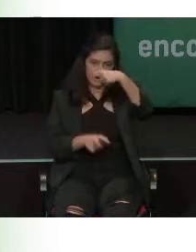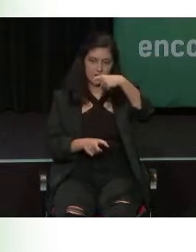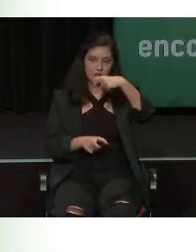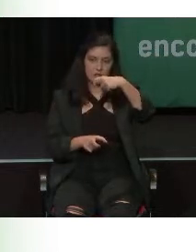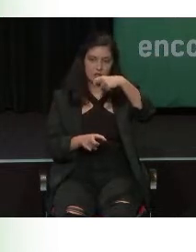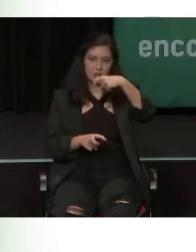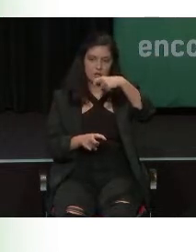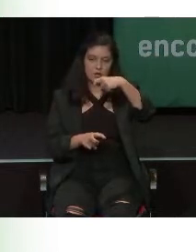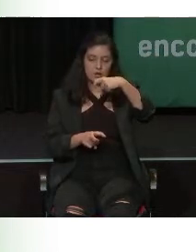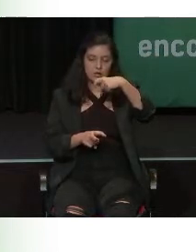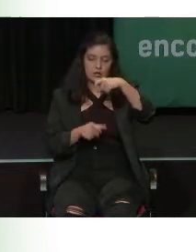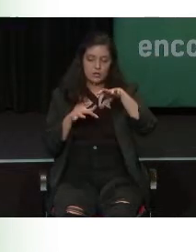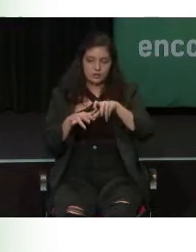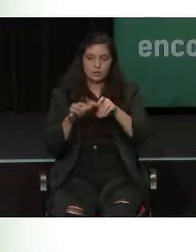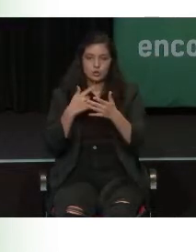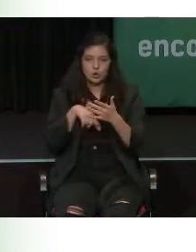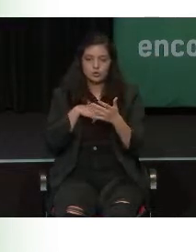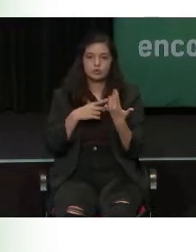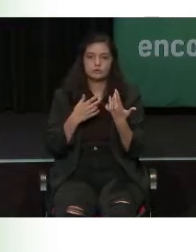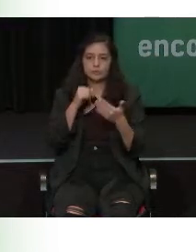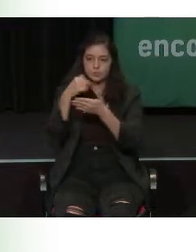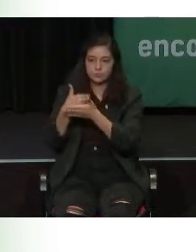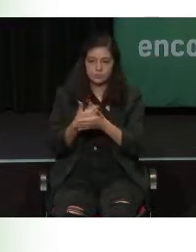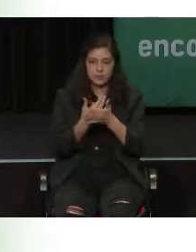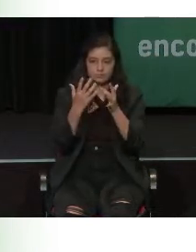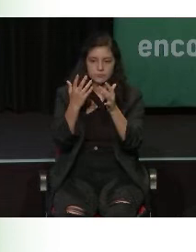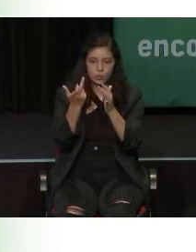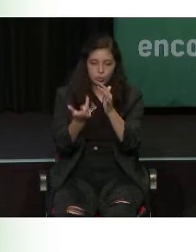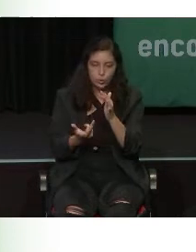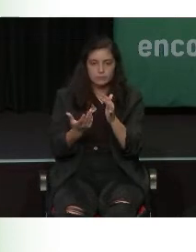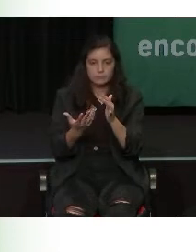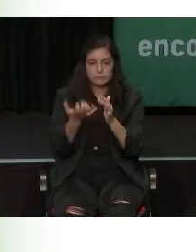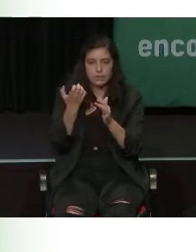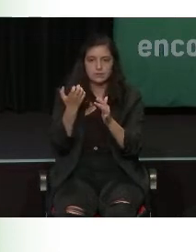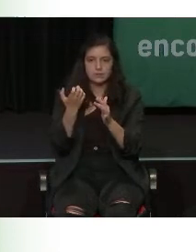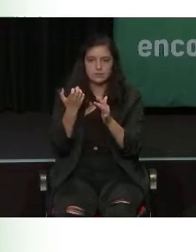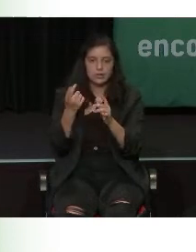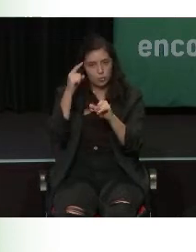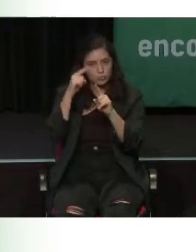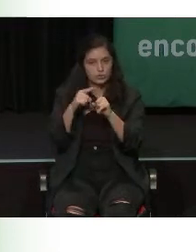to do. We want to reduce mortality through our screening. And this is a very important outcome.